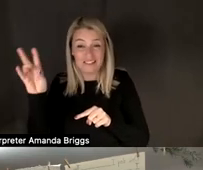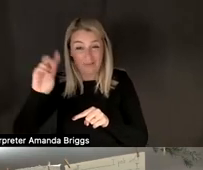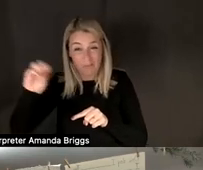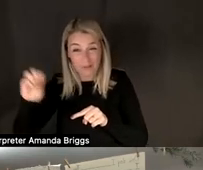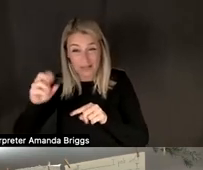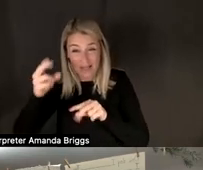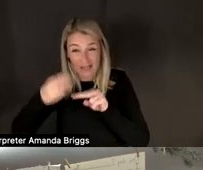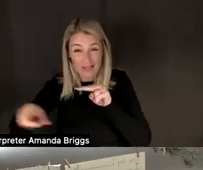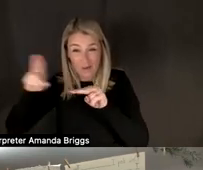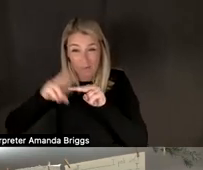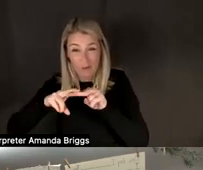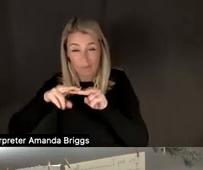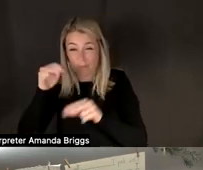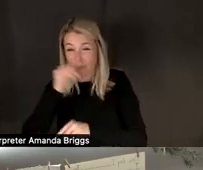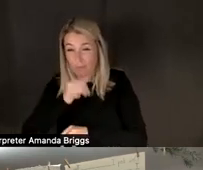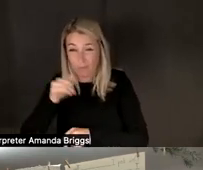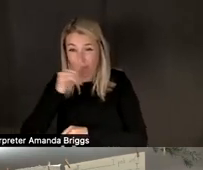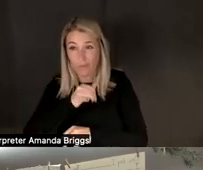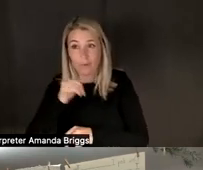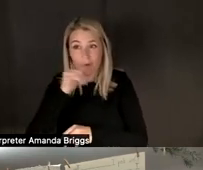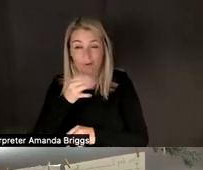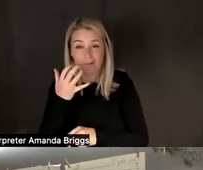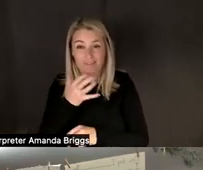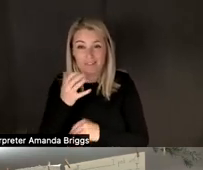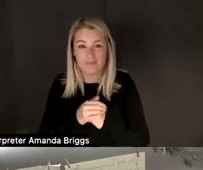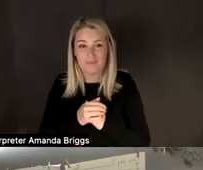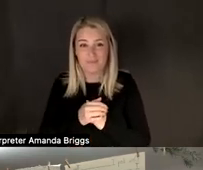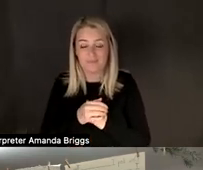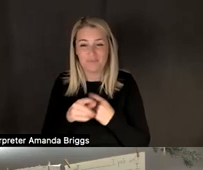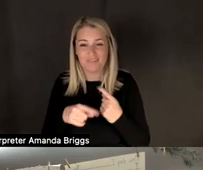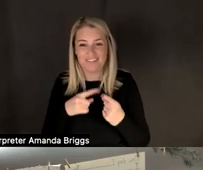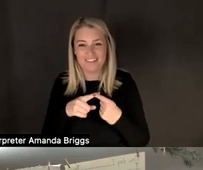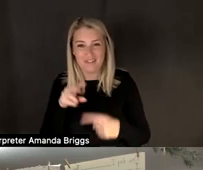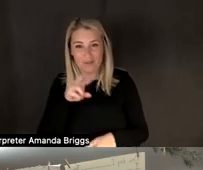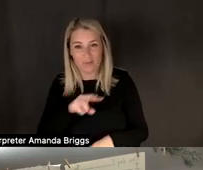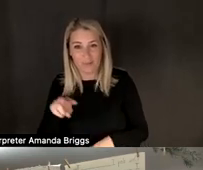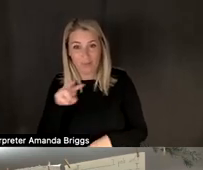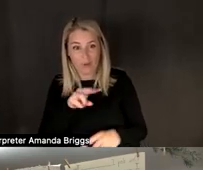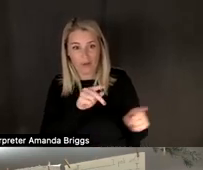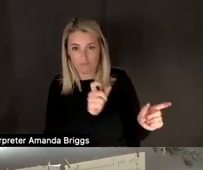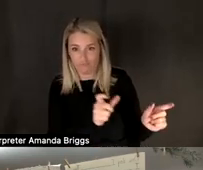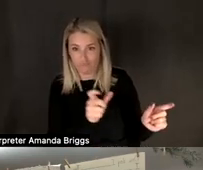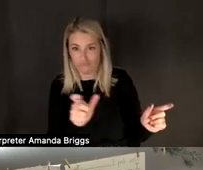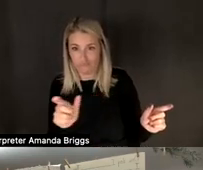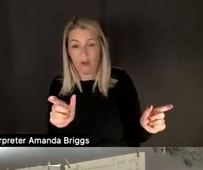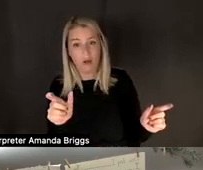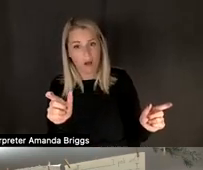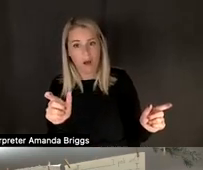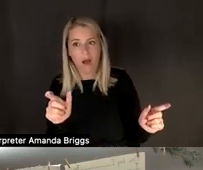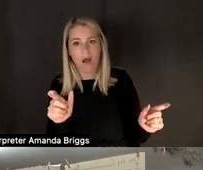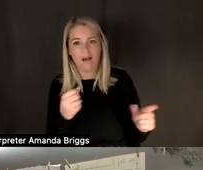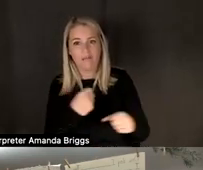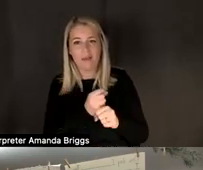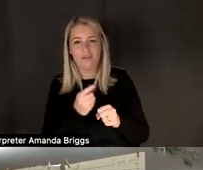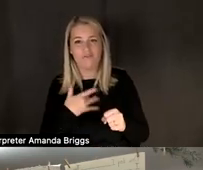so we look at this and we're like, okay, let's do it. Let's do these lateralizations. Let's make sure